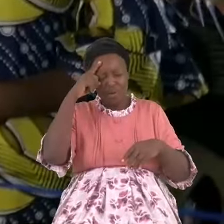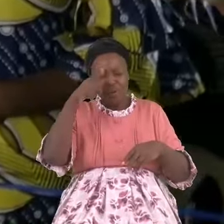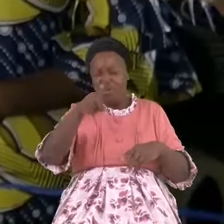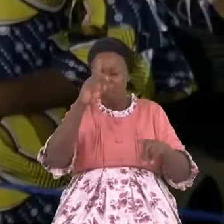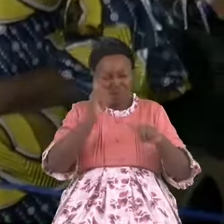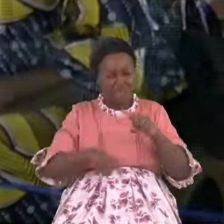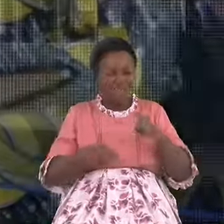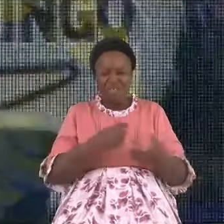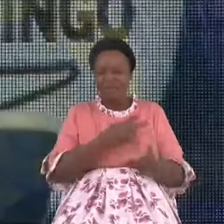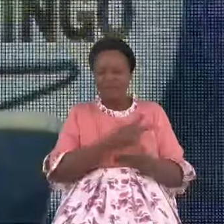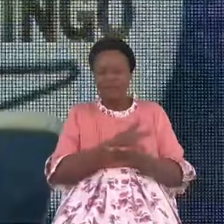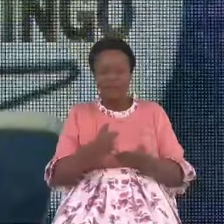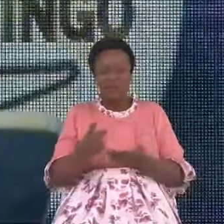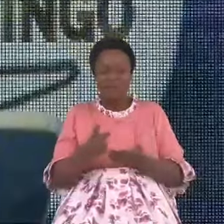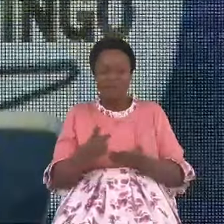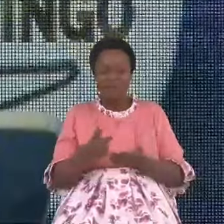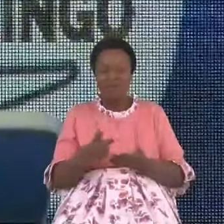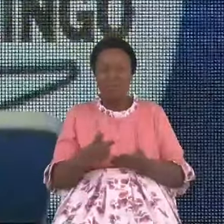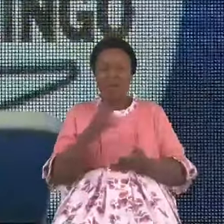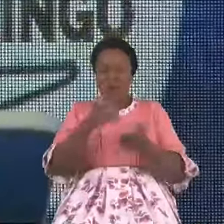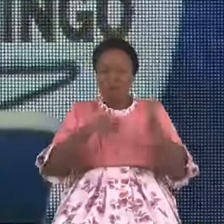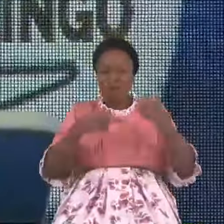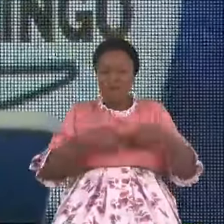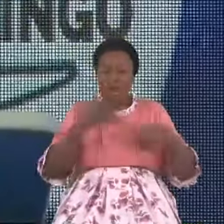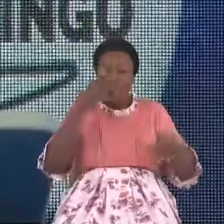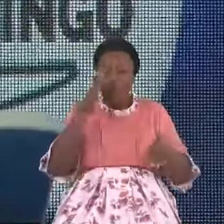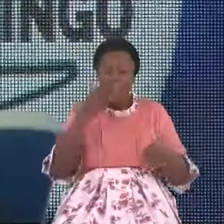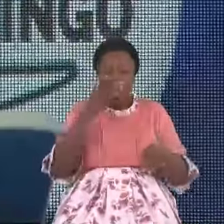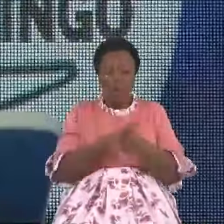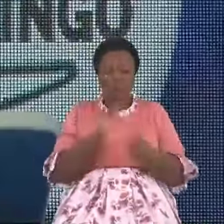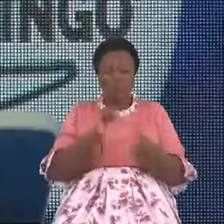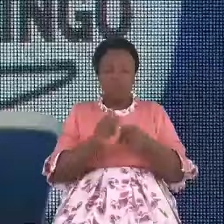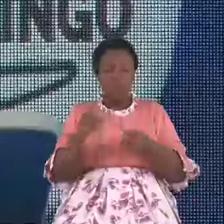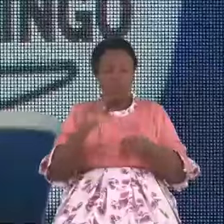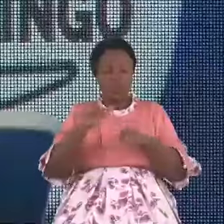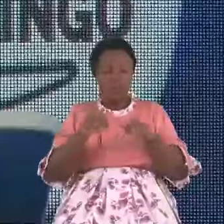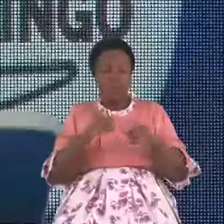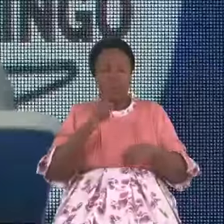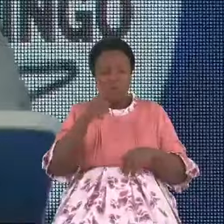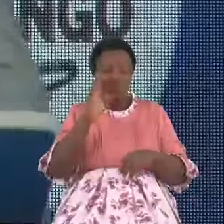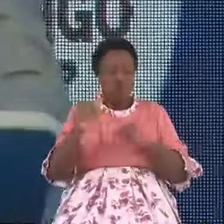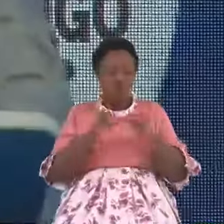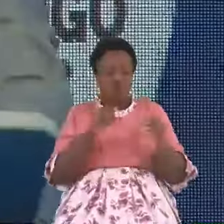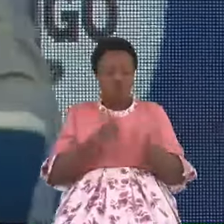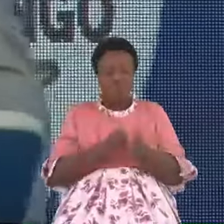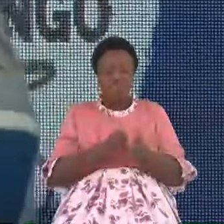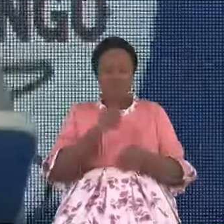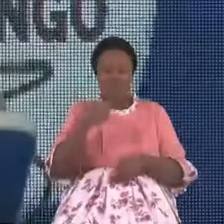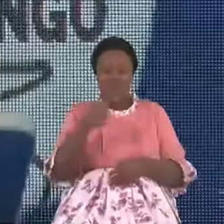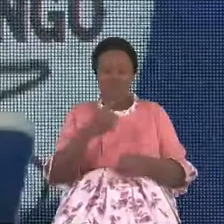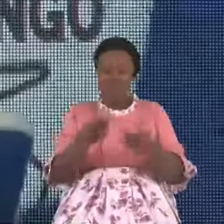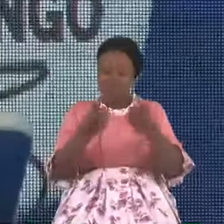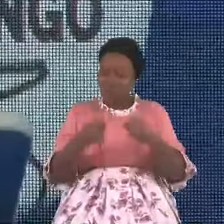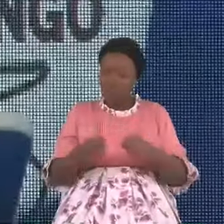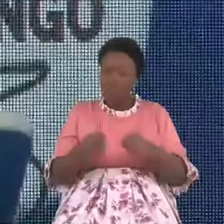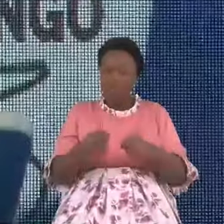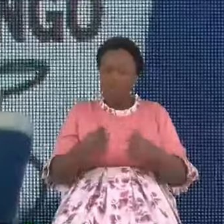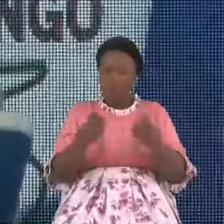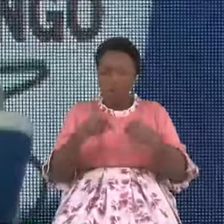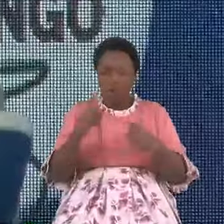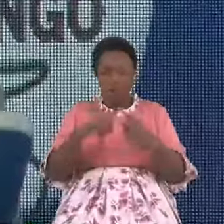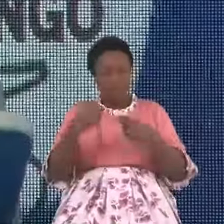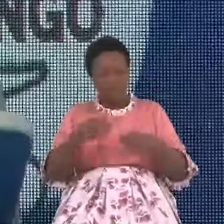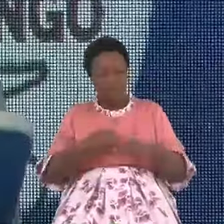fail. What you have said you will do, you will do. You said, come unto me. And then